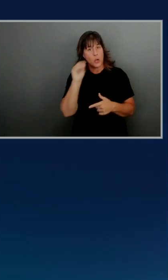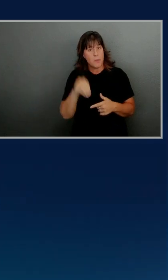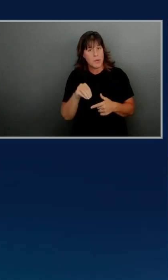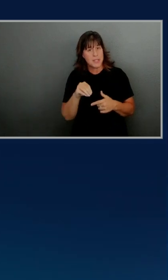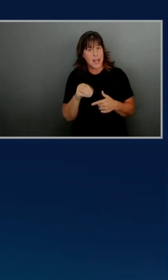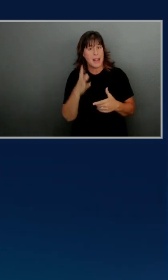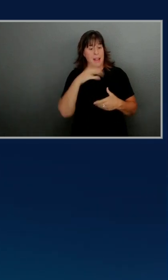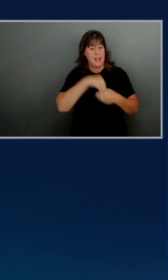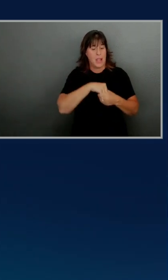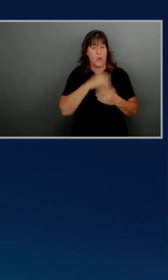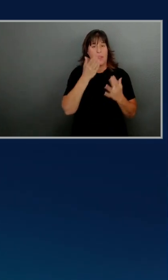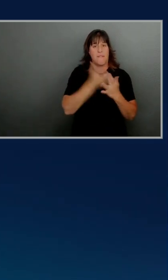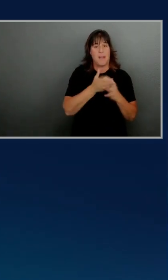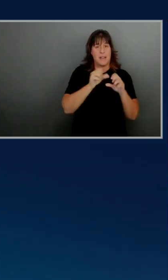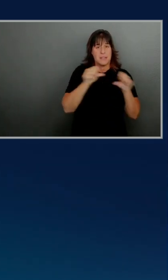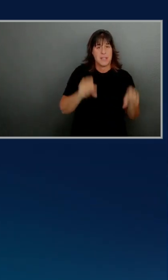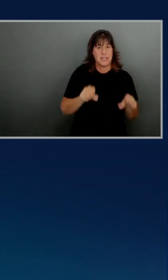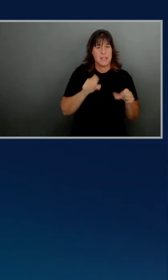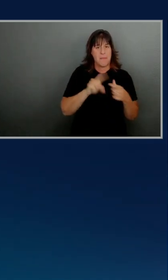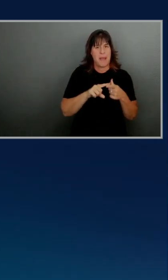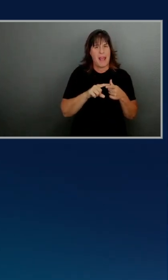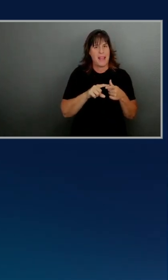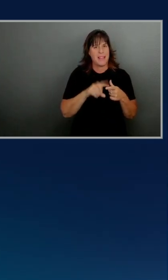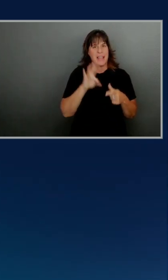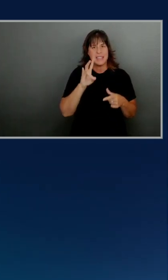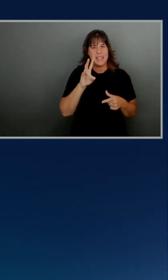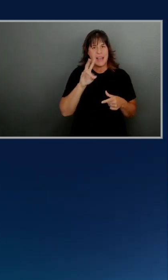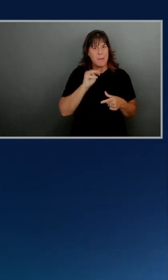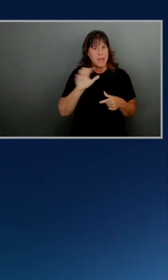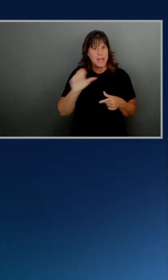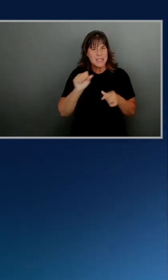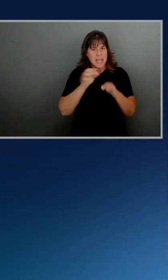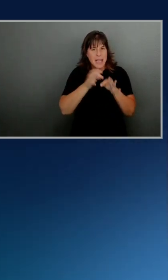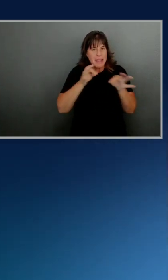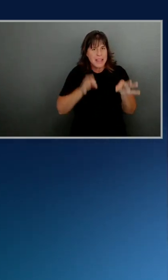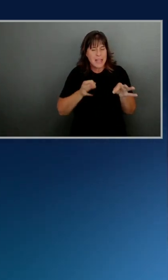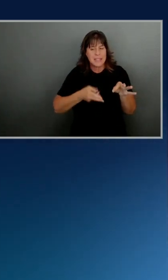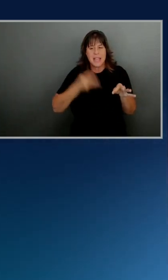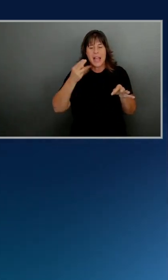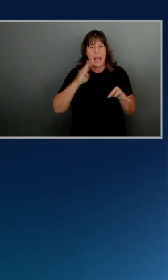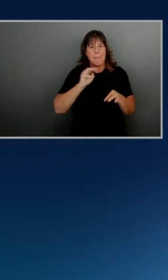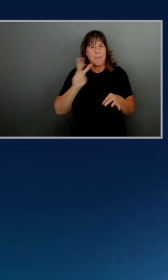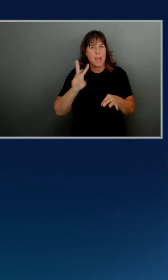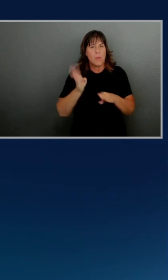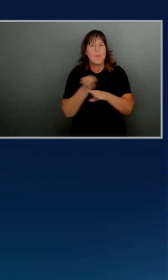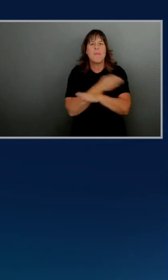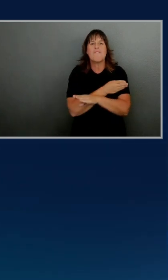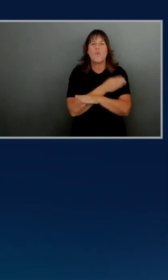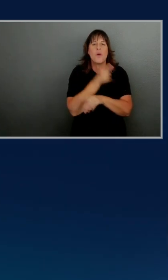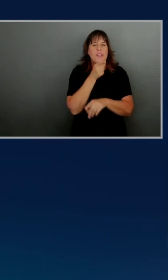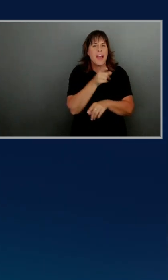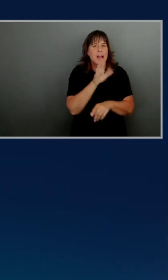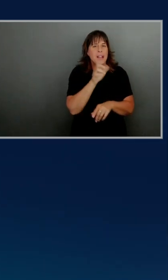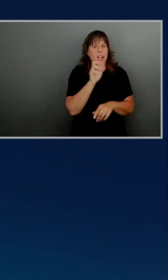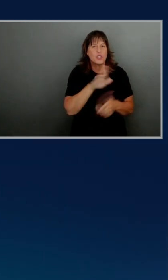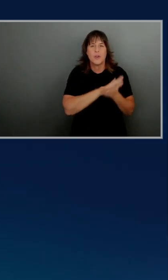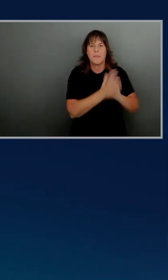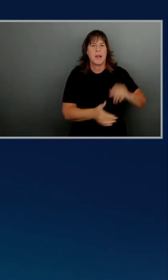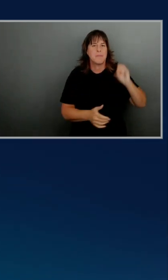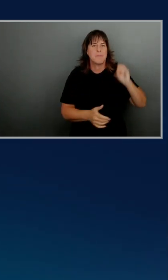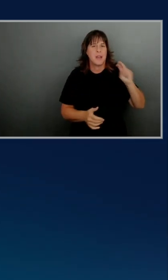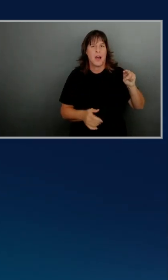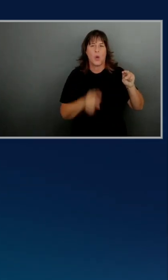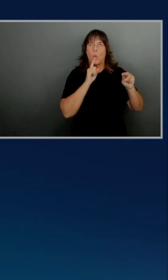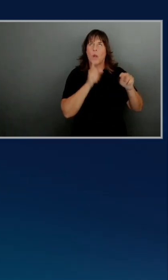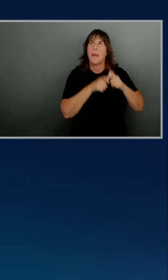file system and have it at that sub-millisecond latency and really high bandwidth before they even turn that cluster on. So it can be a really